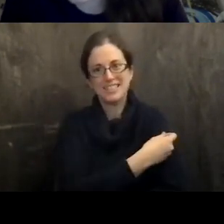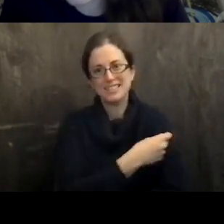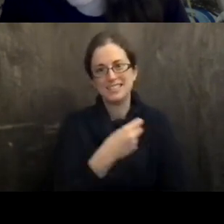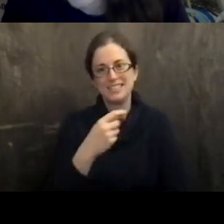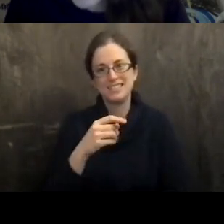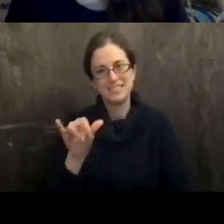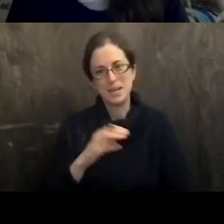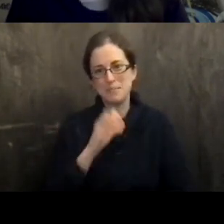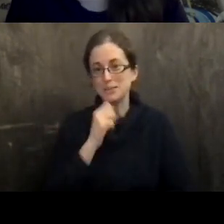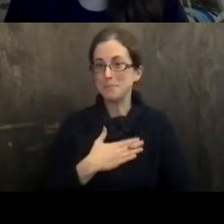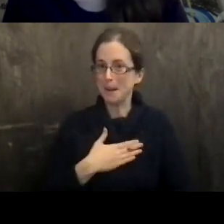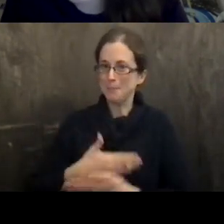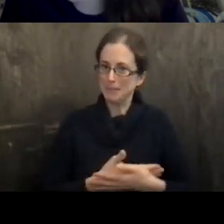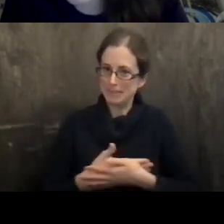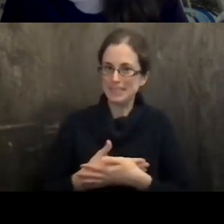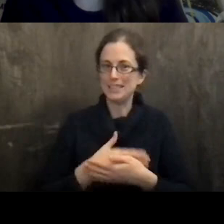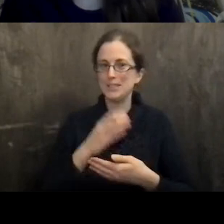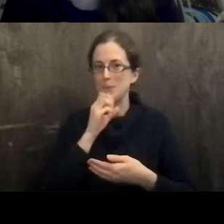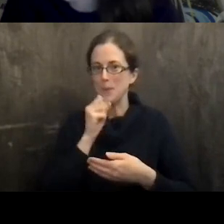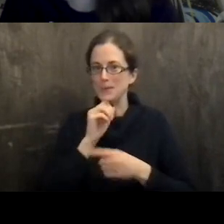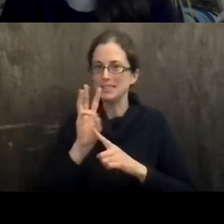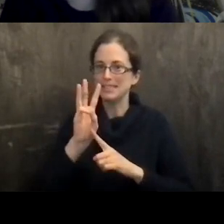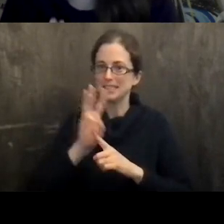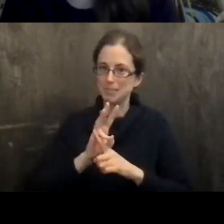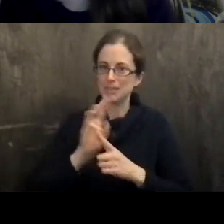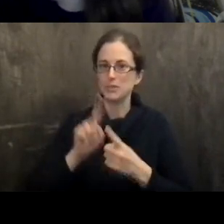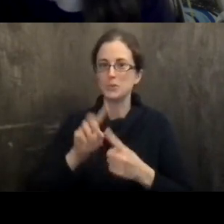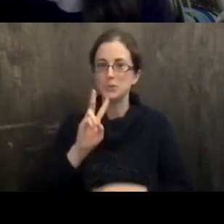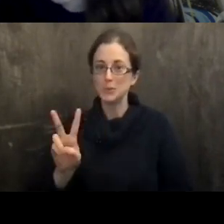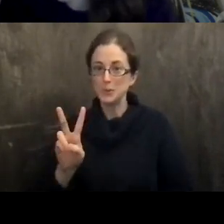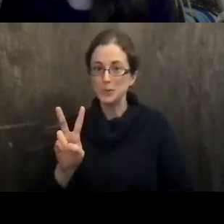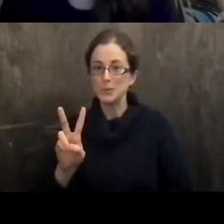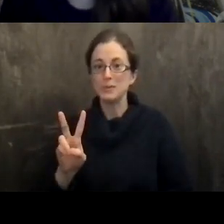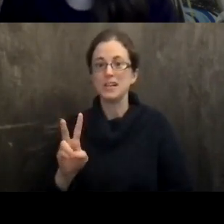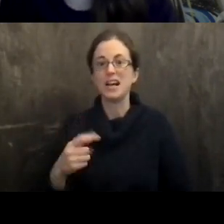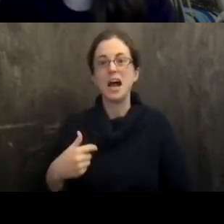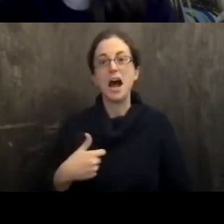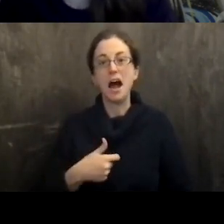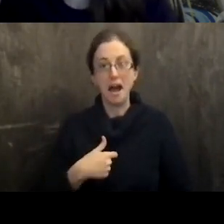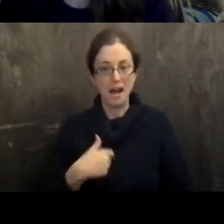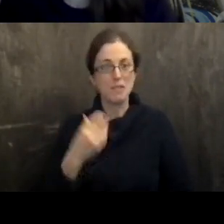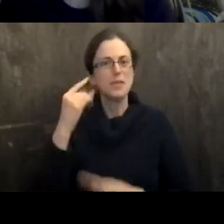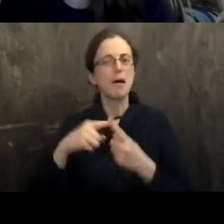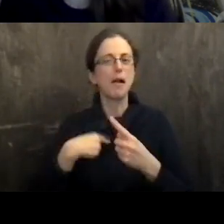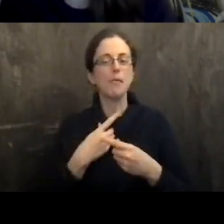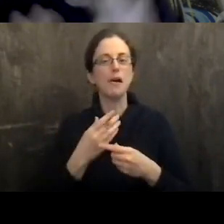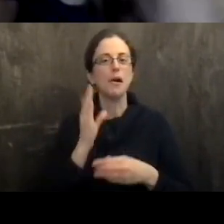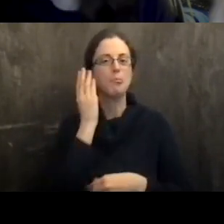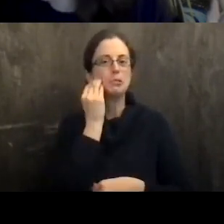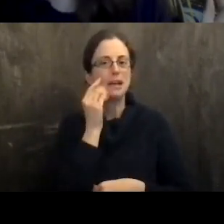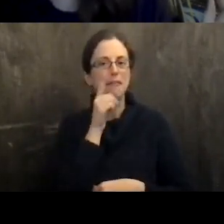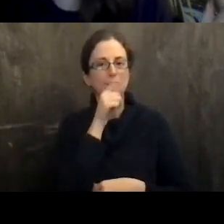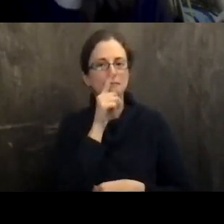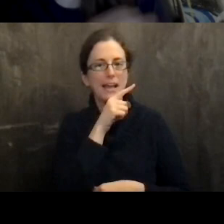any sooner. I have a master plan of dressing up my baby as a 5-year-old so that I can get her vaccinated now.